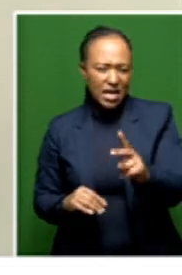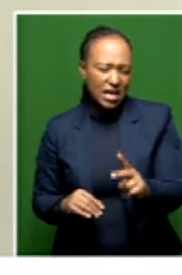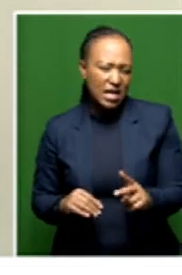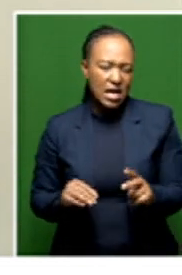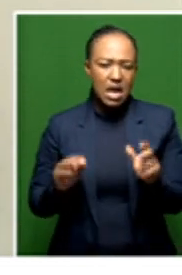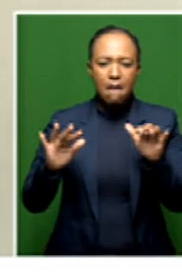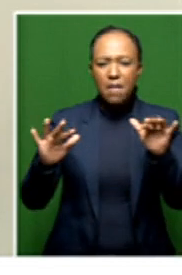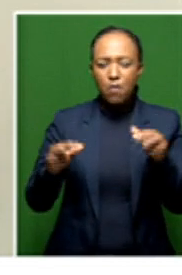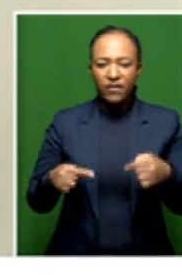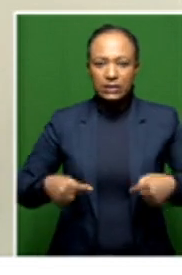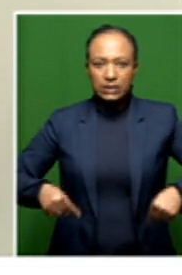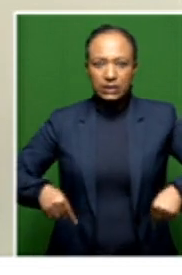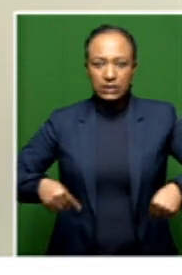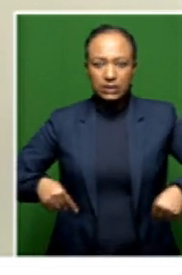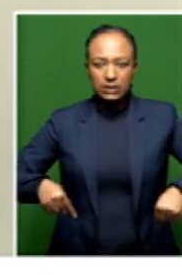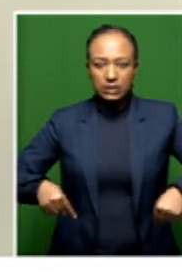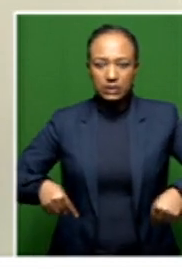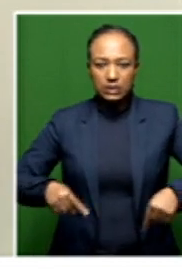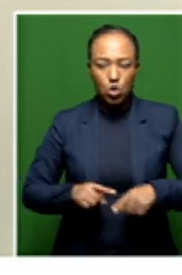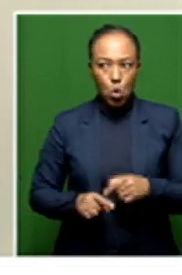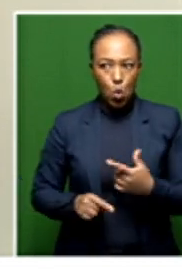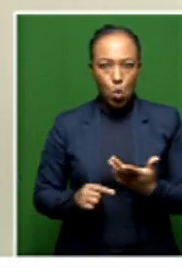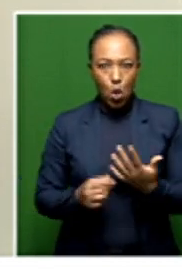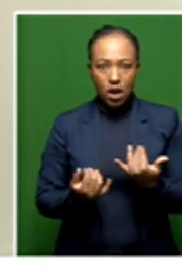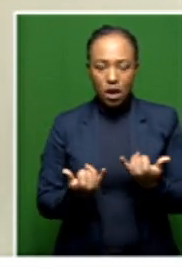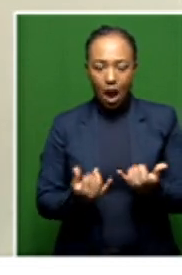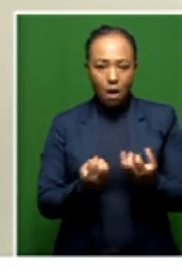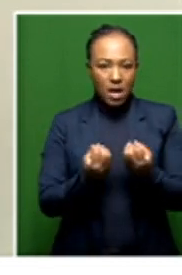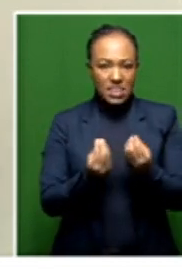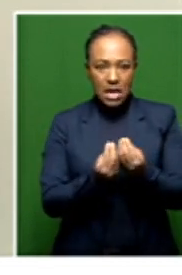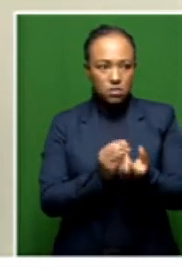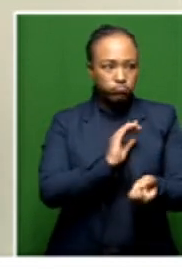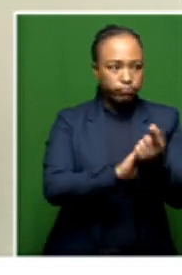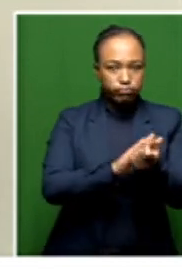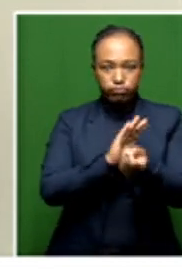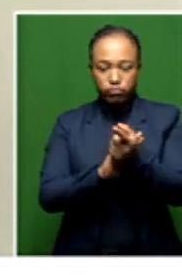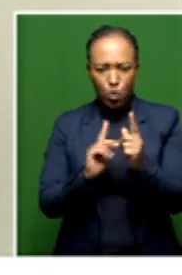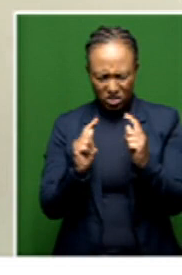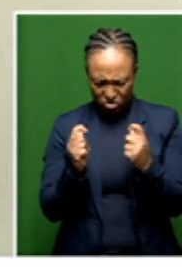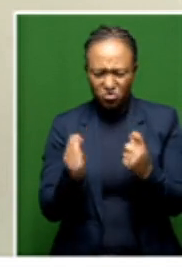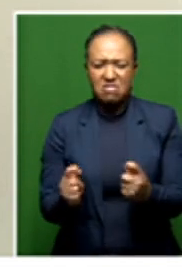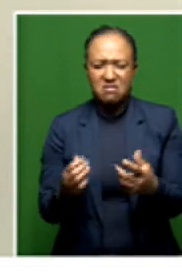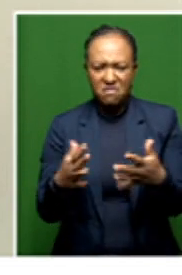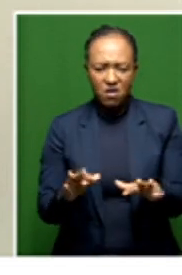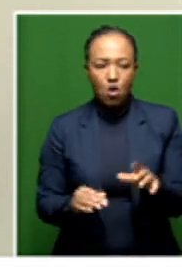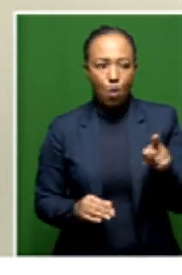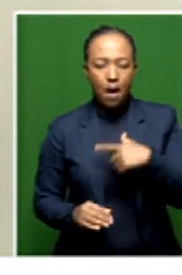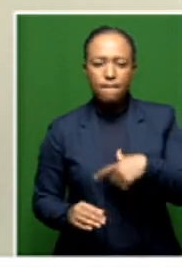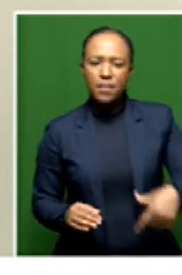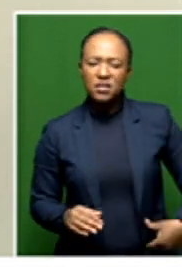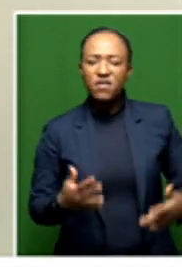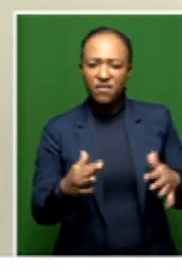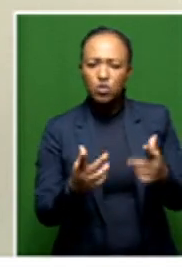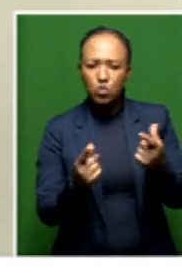shaking in their trousers because of the advances now and the strengthening of the state arms that the president have done. And